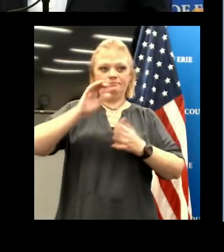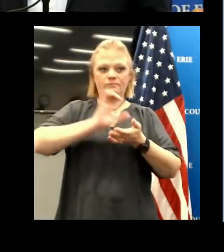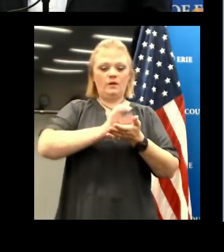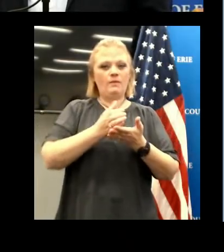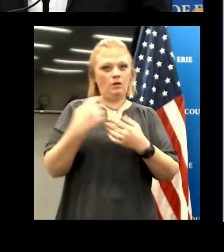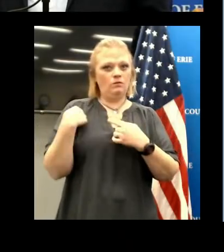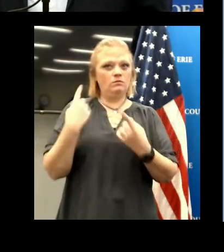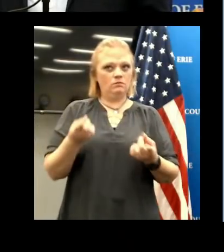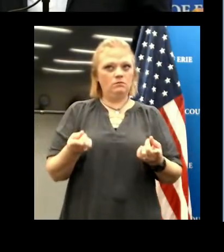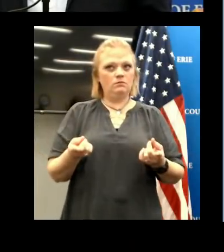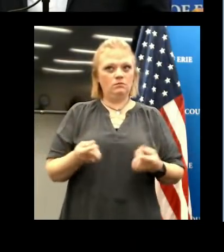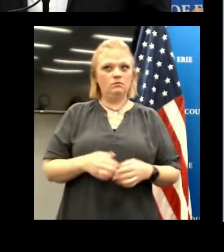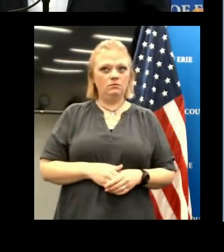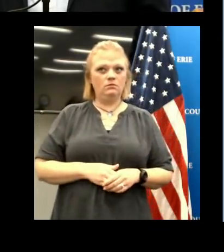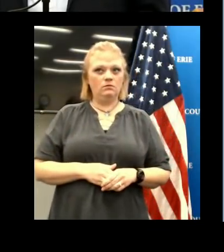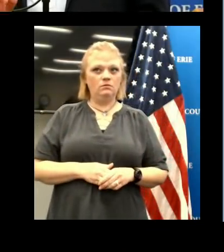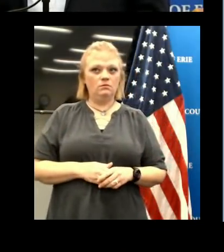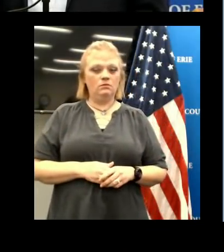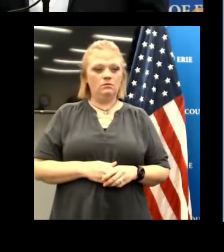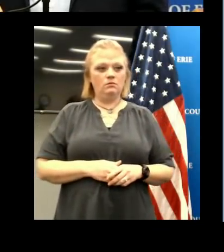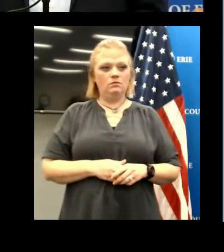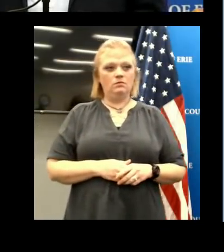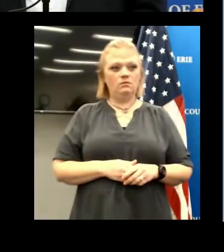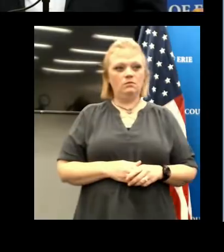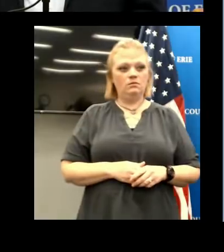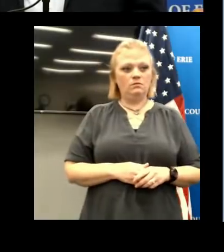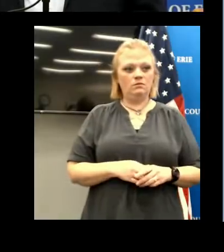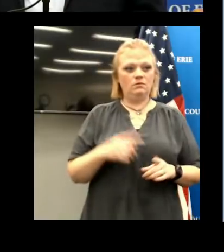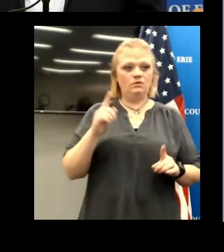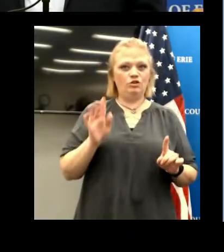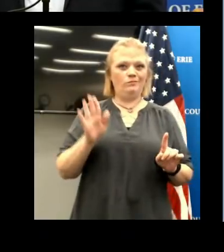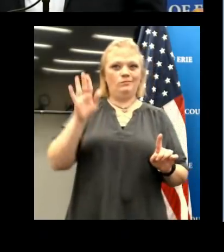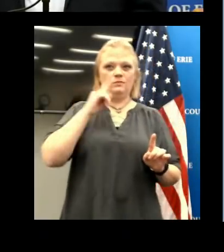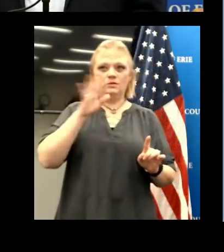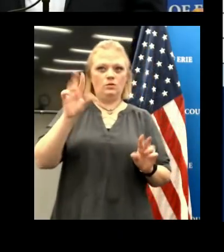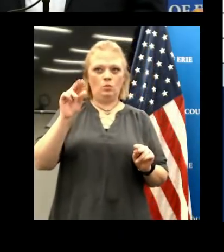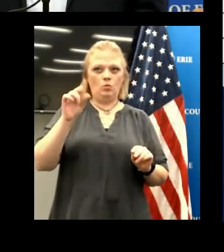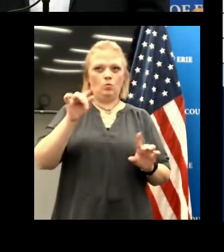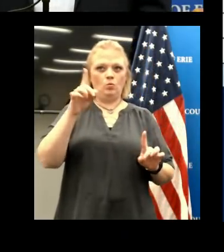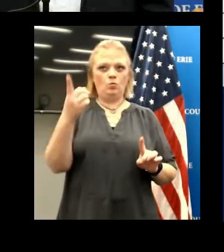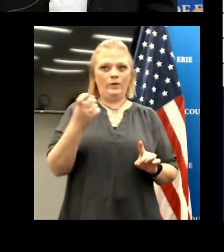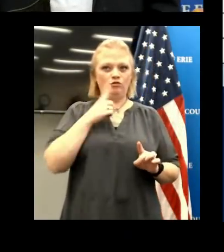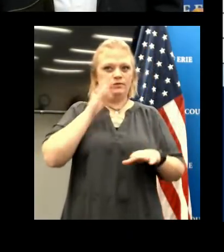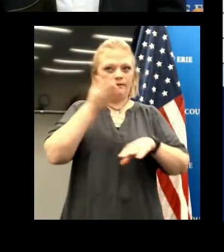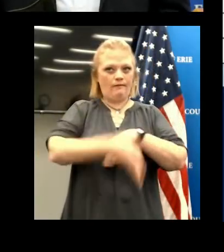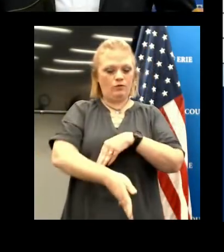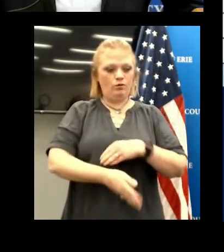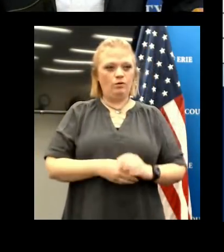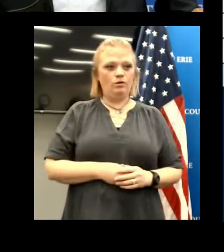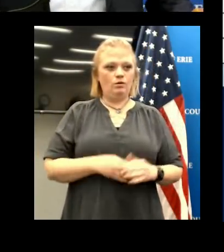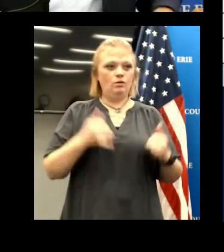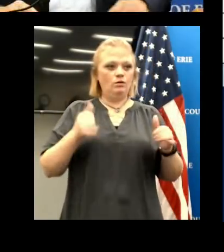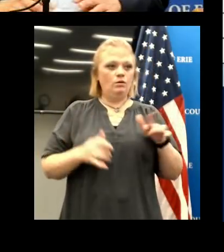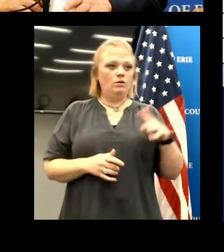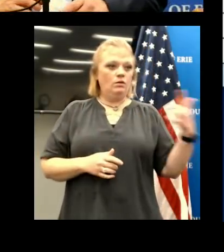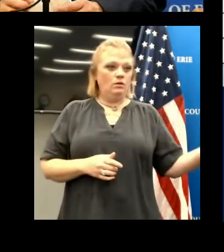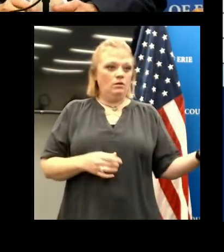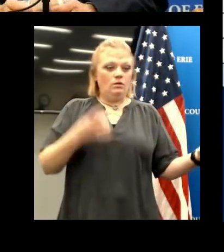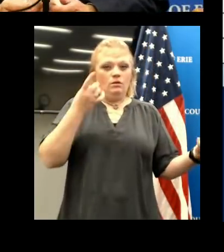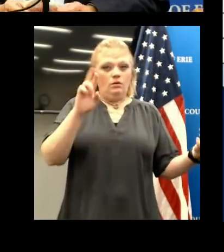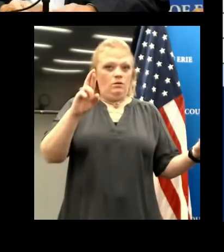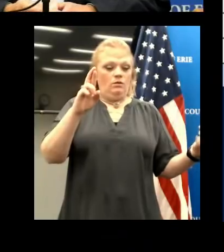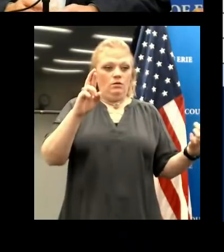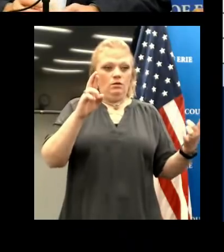some time. We'll not be taking questions now. We'll take them afterwards. I'm going to turn it over to Dr. Burstein to